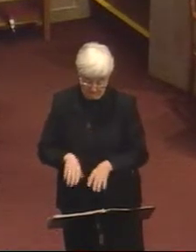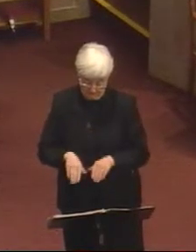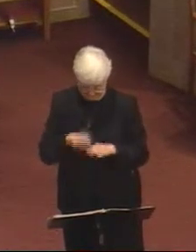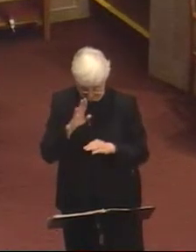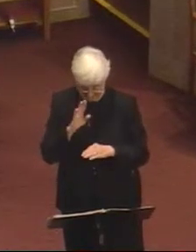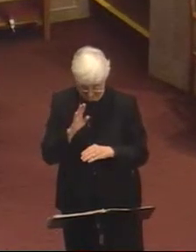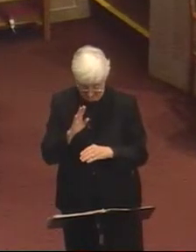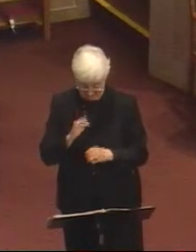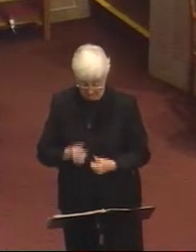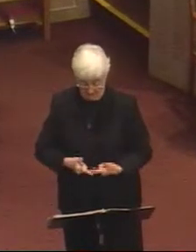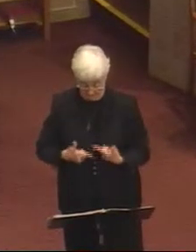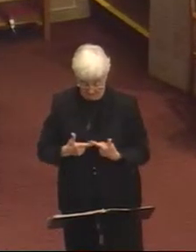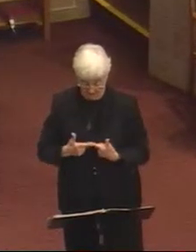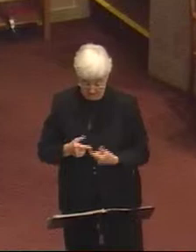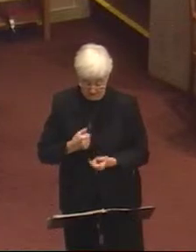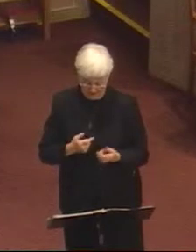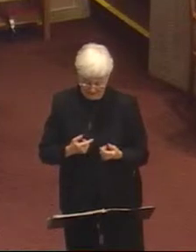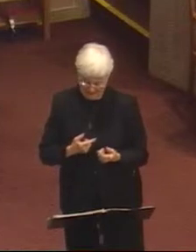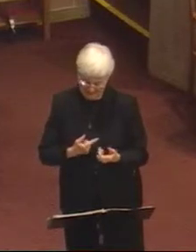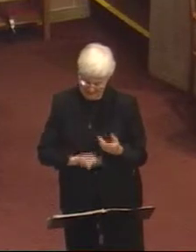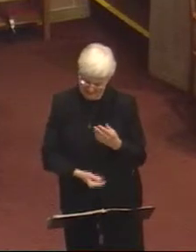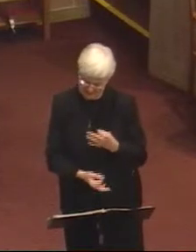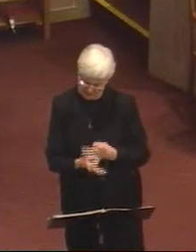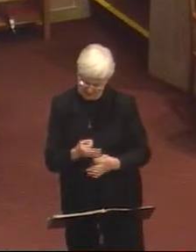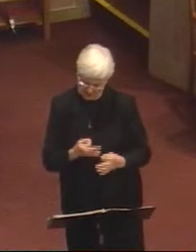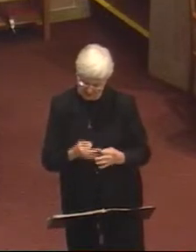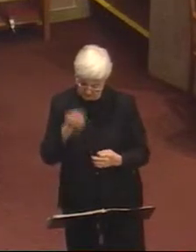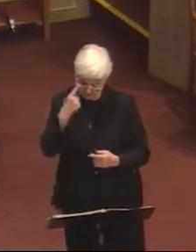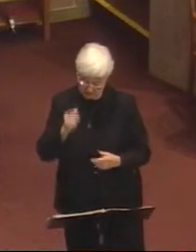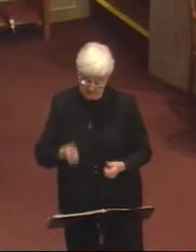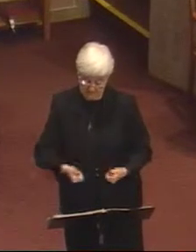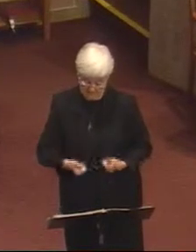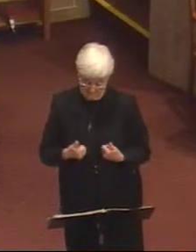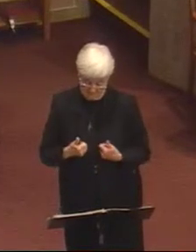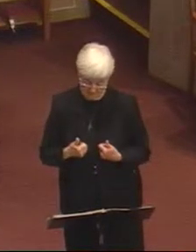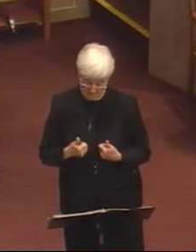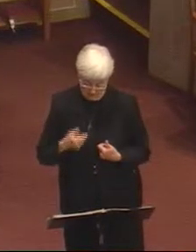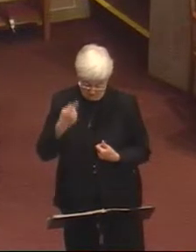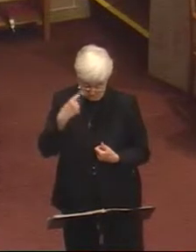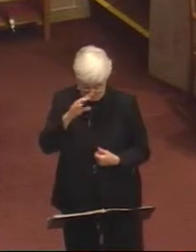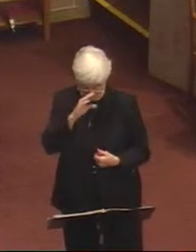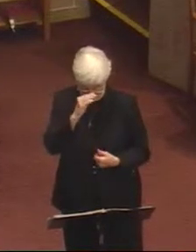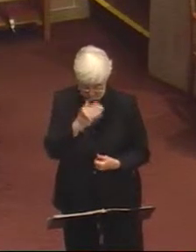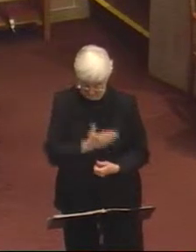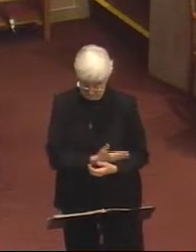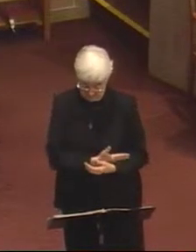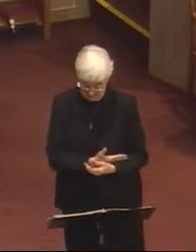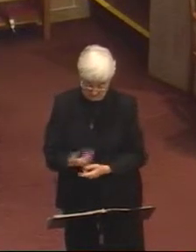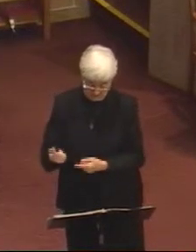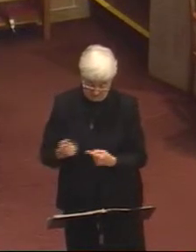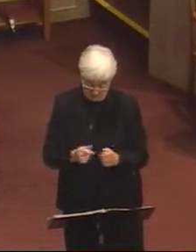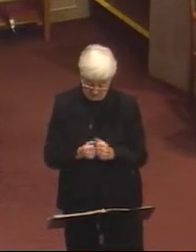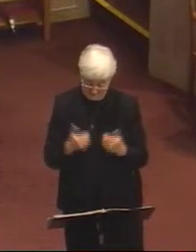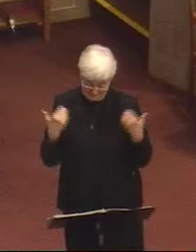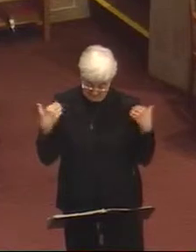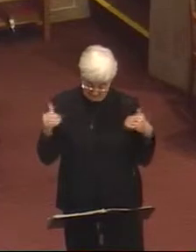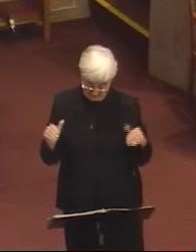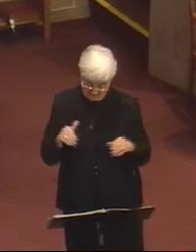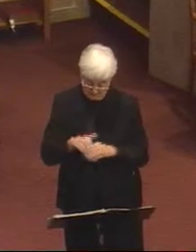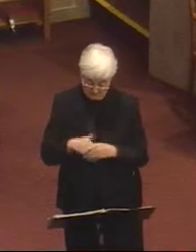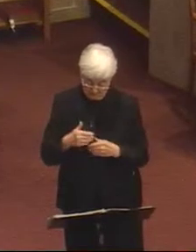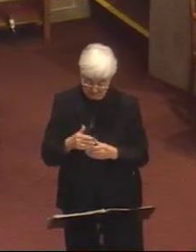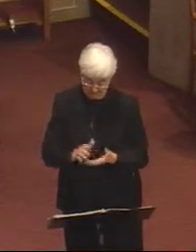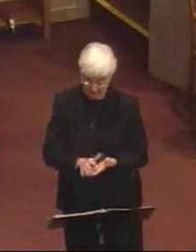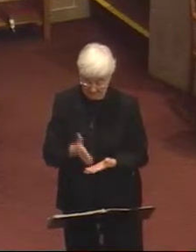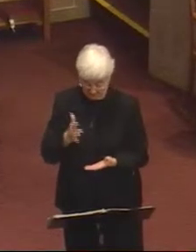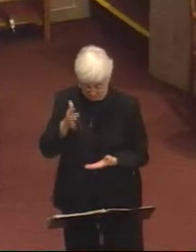life? Or what can one give in exchange for his life? For the Son of Man will come with the angels in